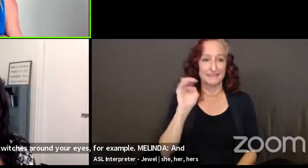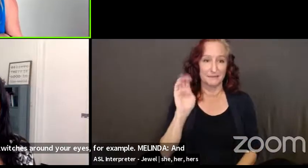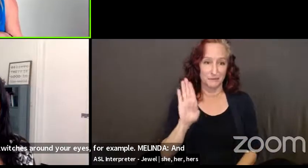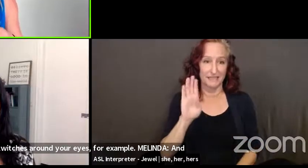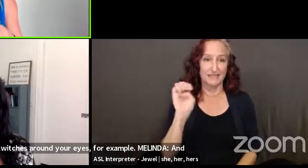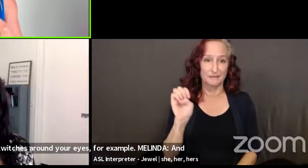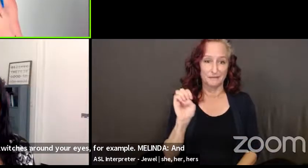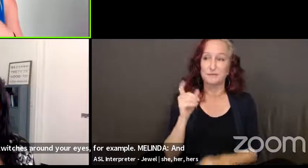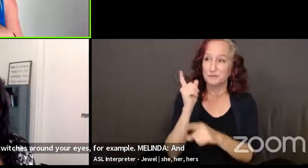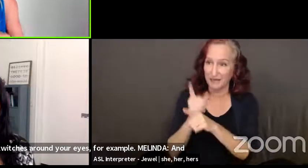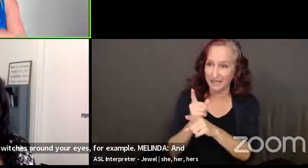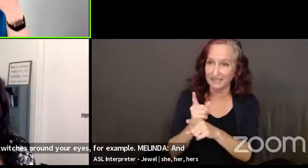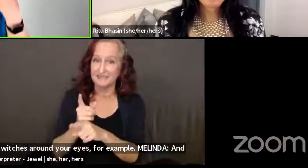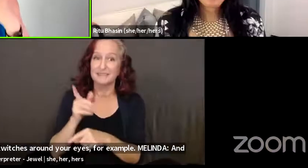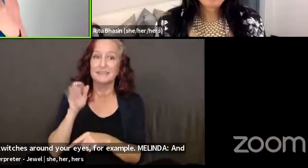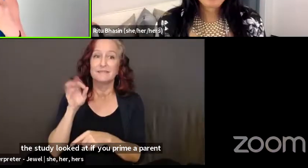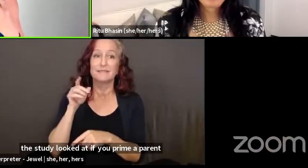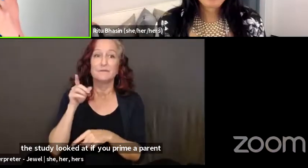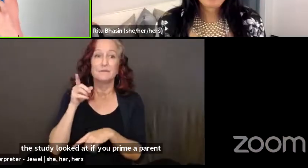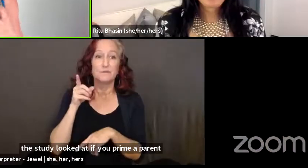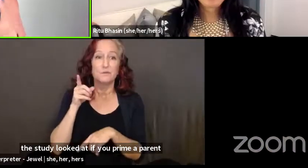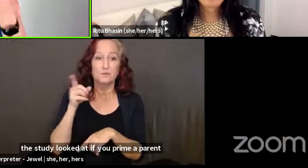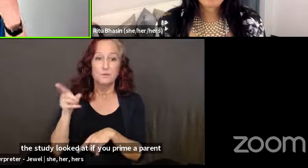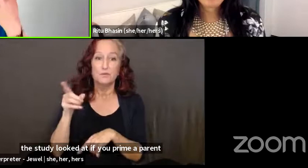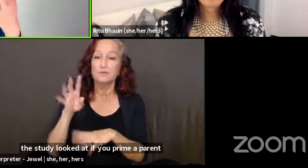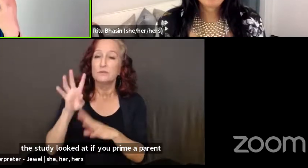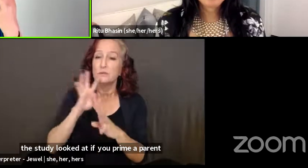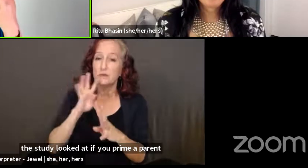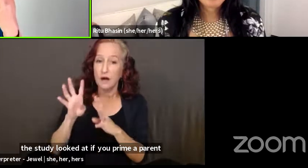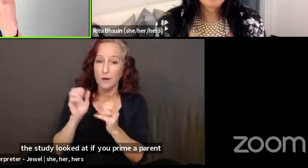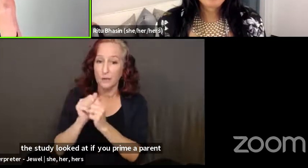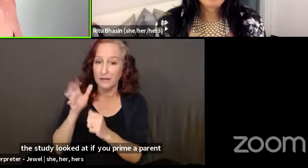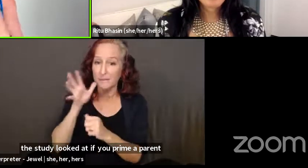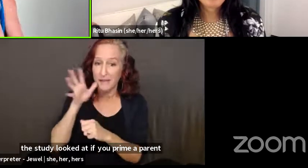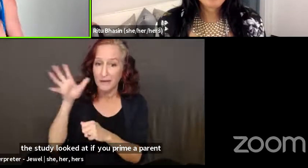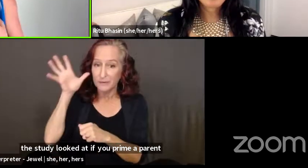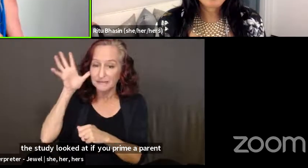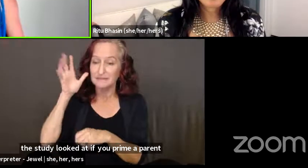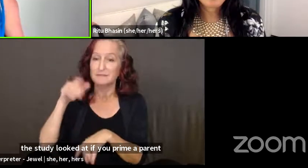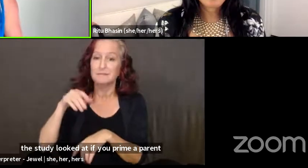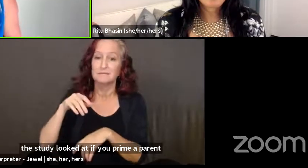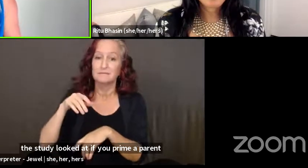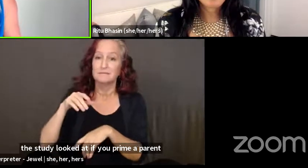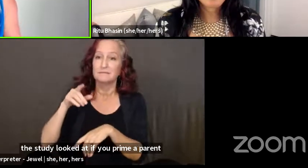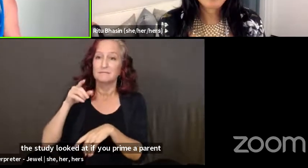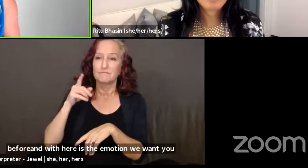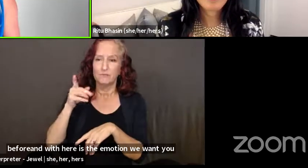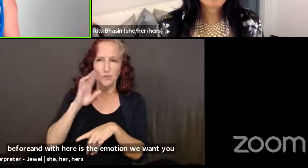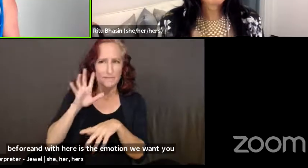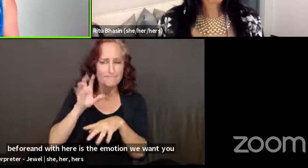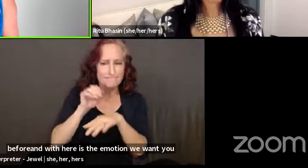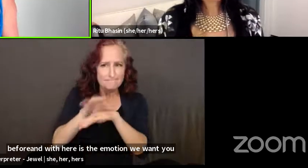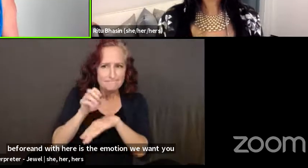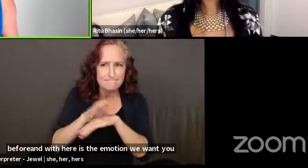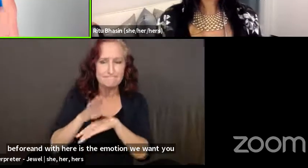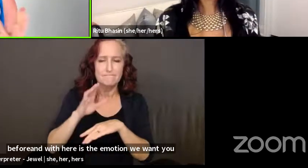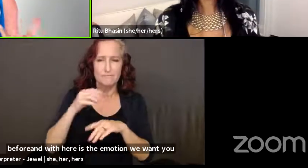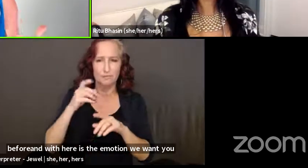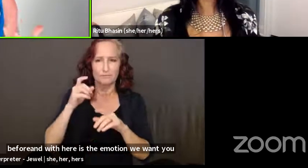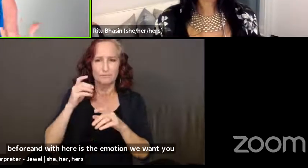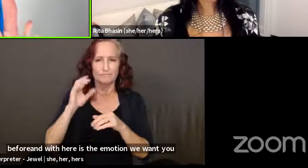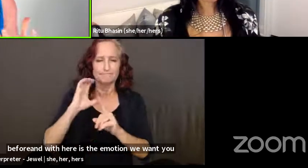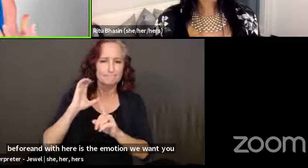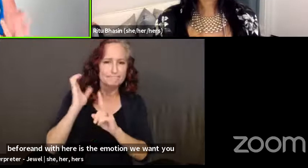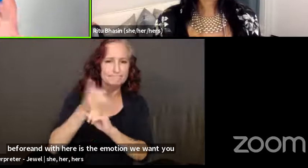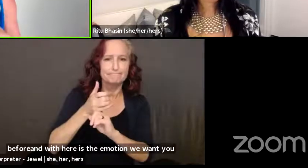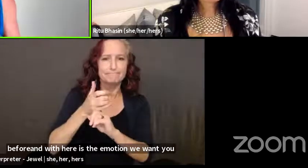parent beforehand with here's the emotion that we want you to have going into working with their child on homework,